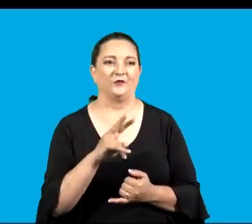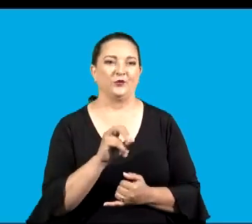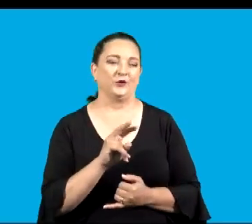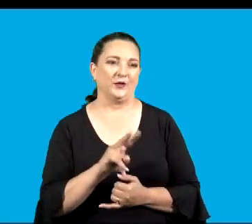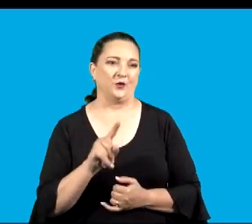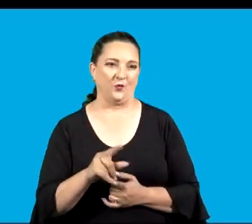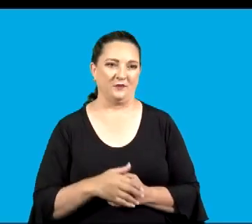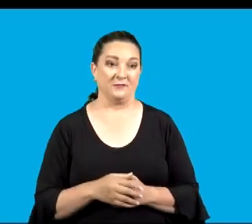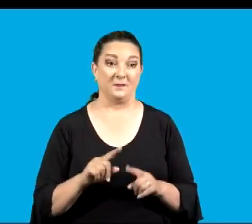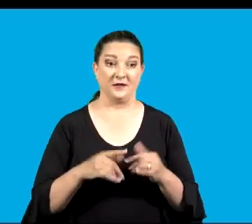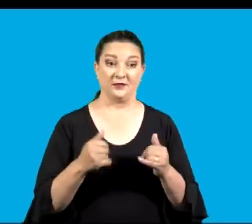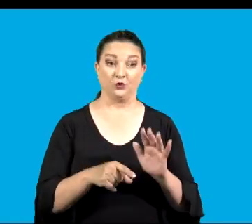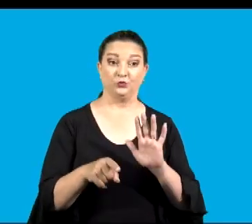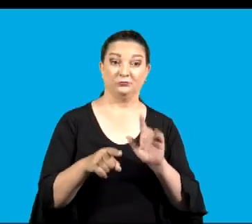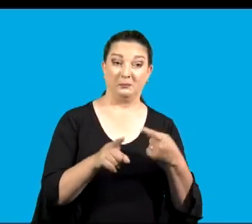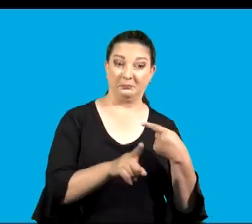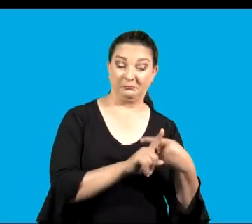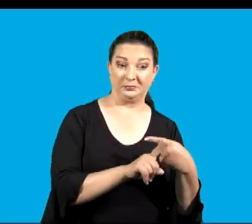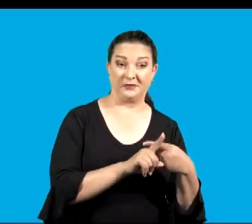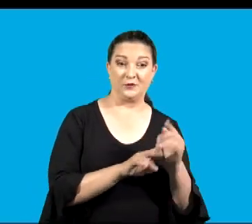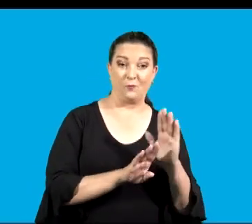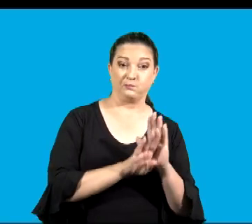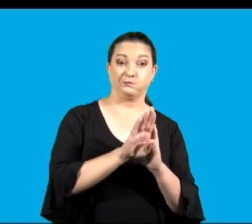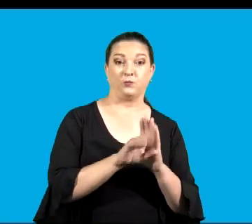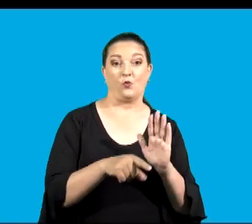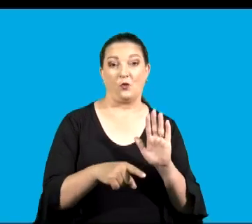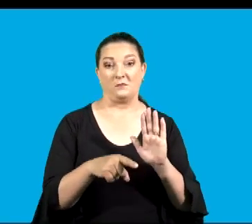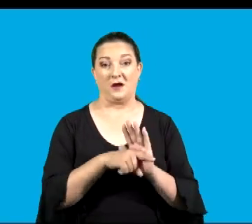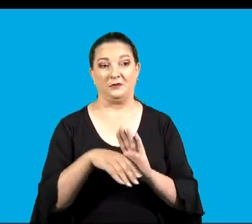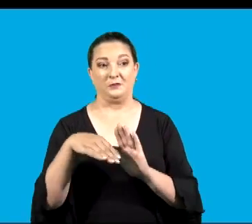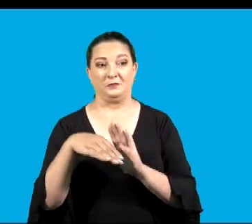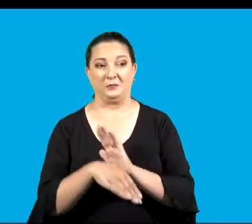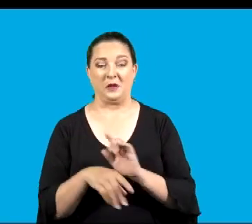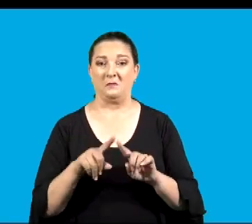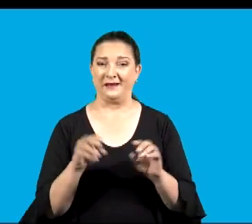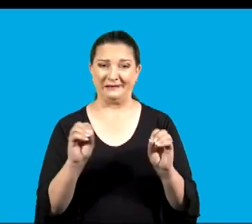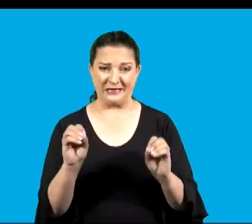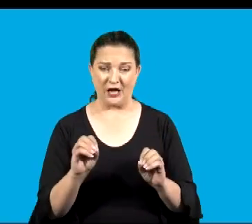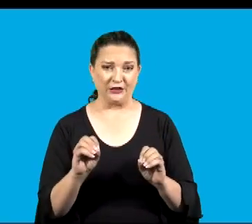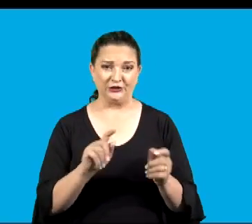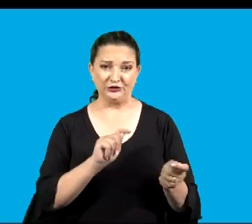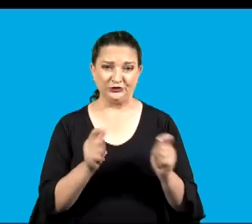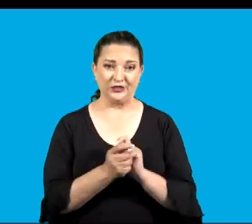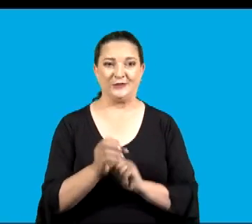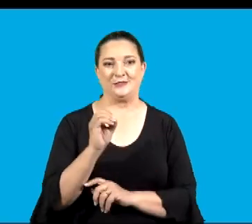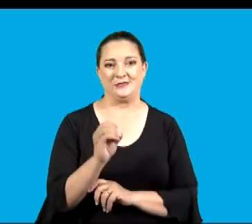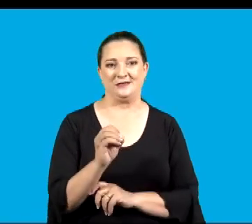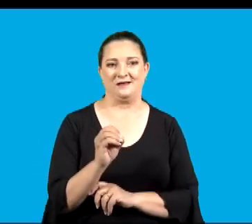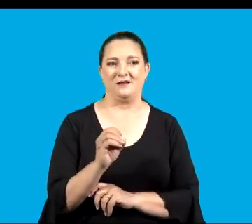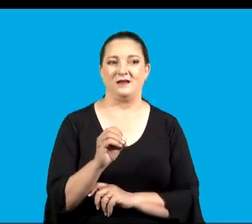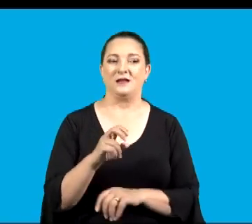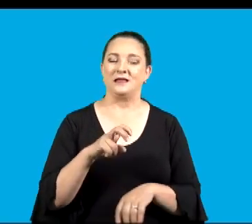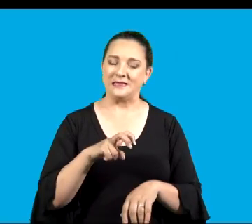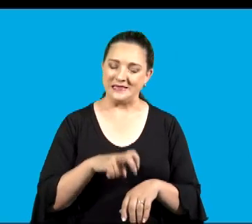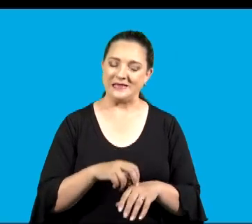for a decrease, or 0 for no change. Very important. Don't leave any space blank. If there's no